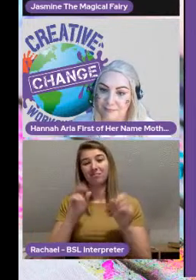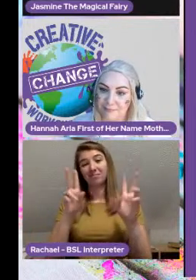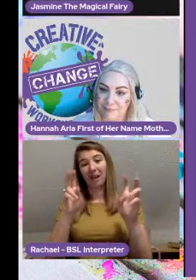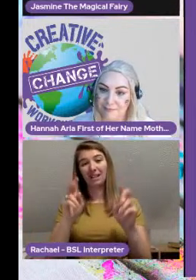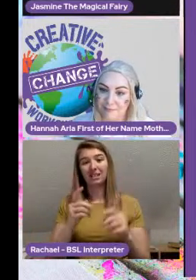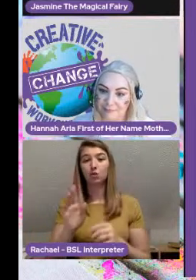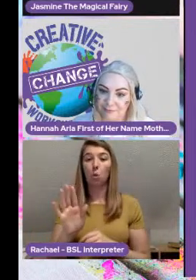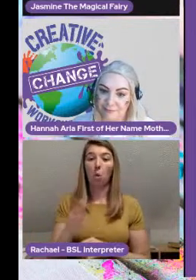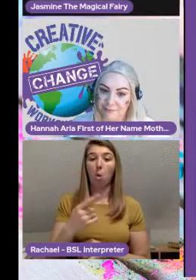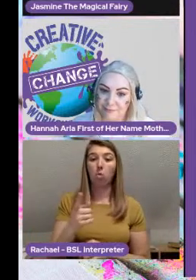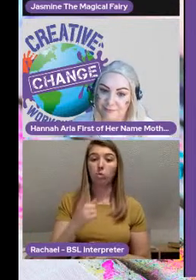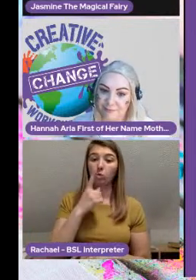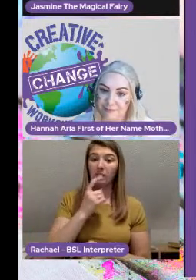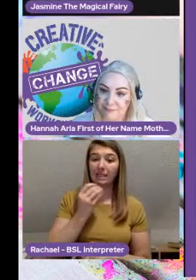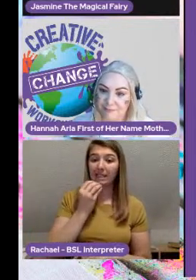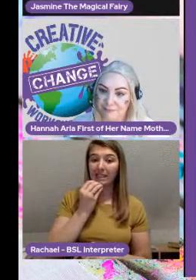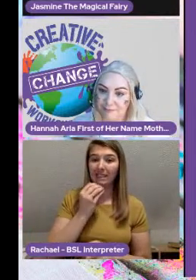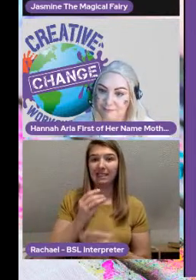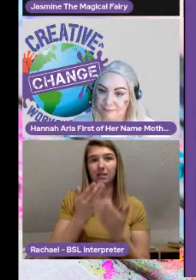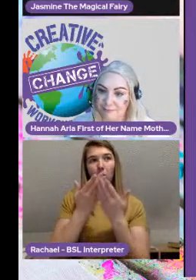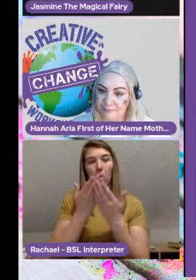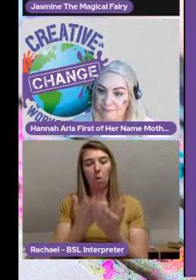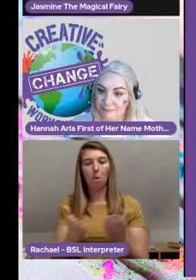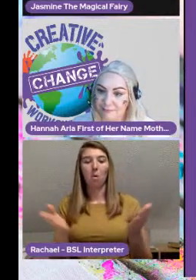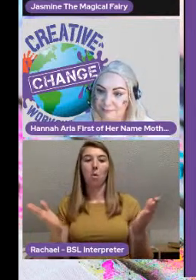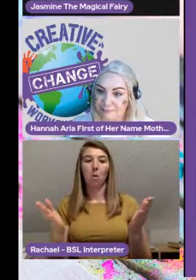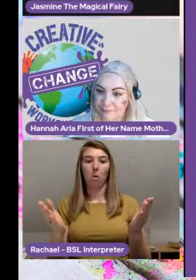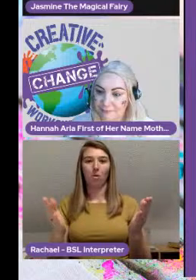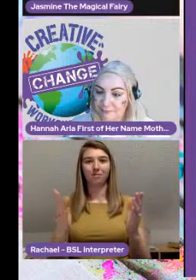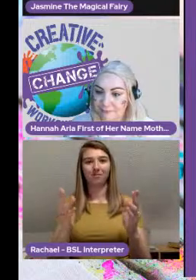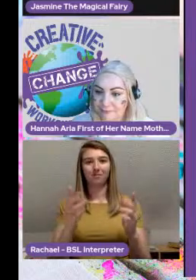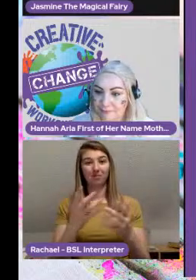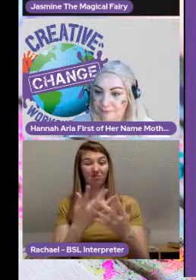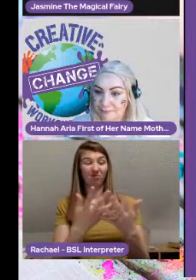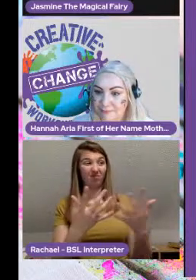All you can eat, which illustrates a huge amount of food some people have access to,